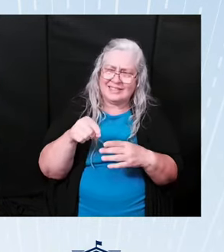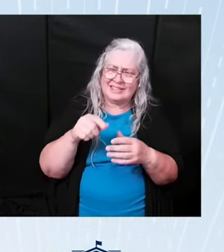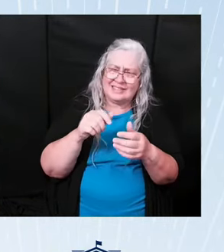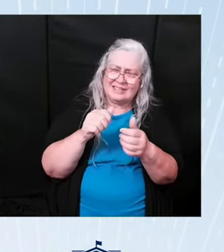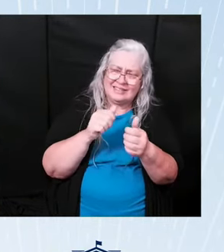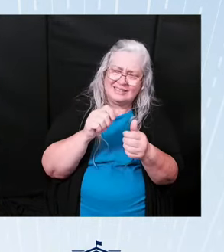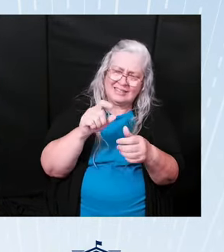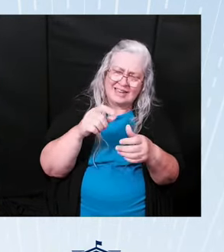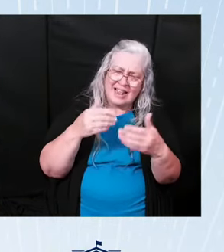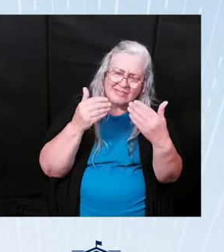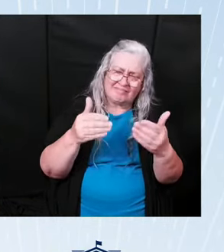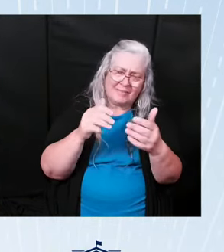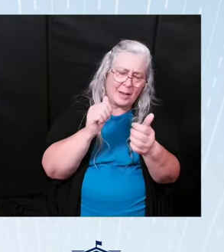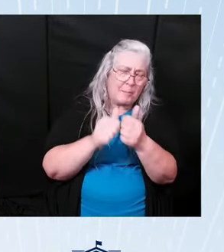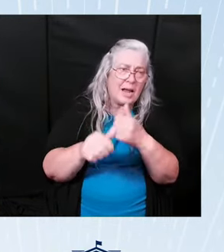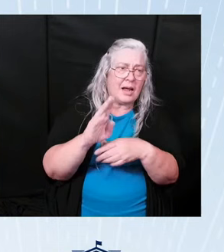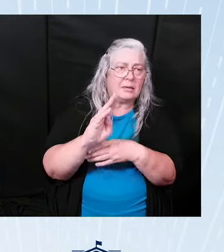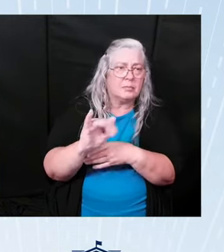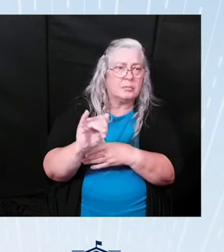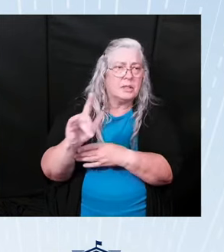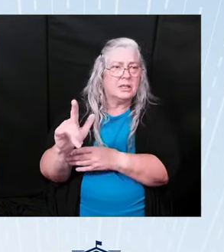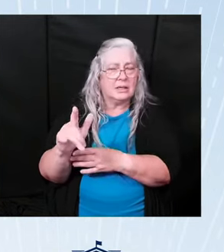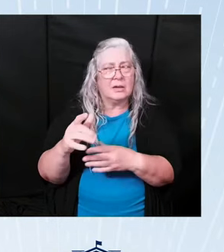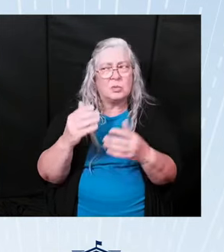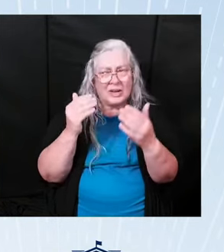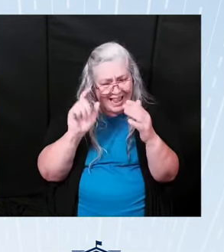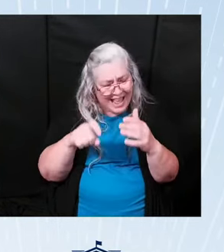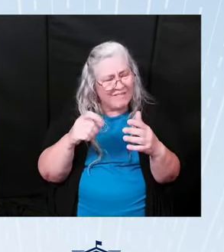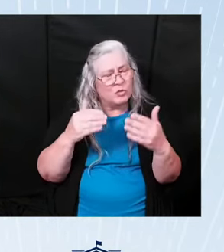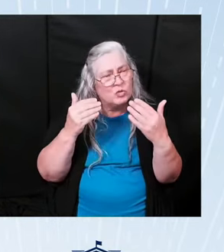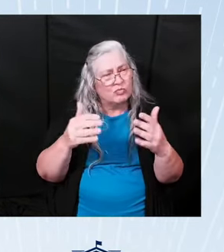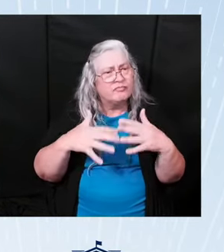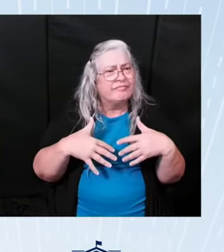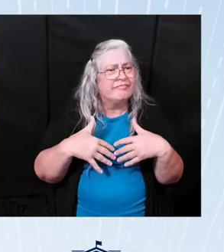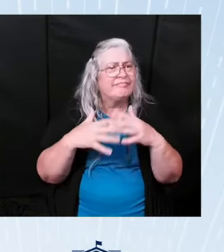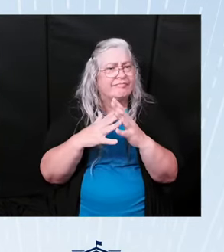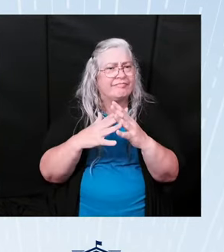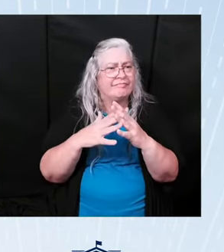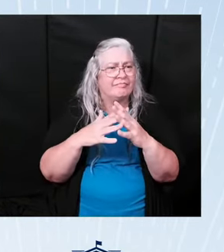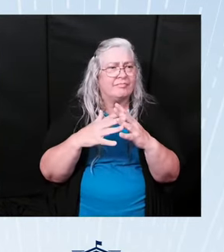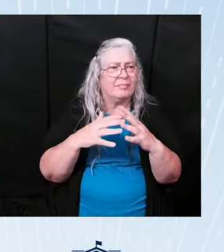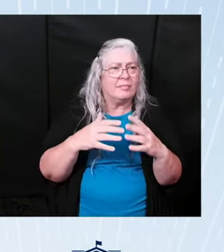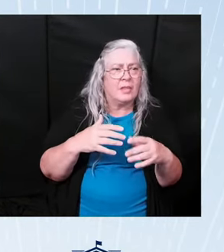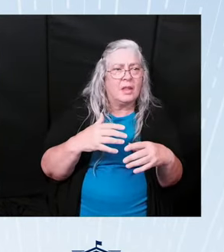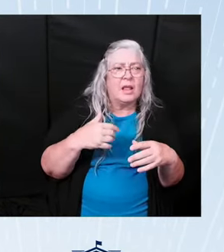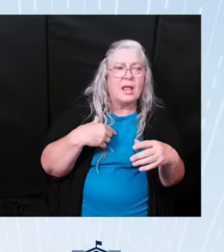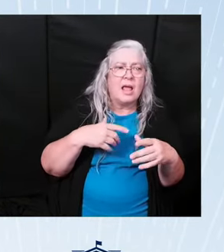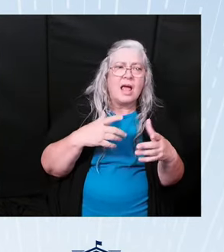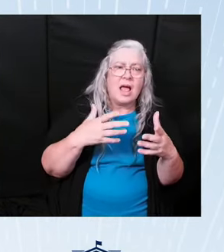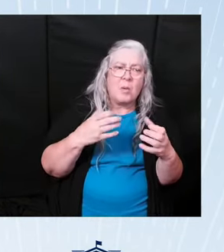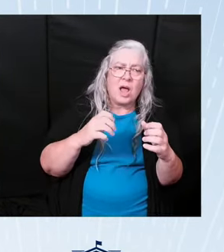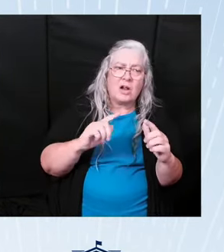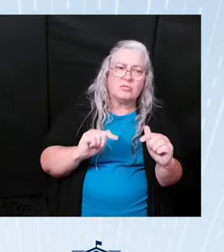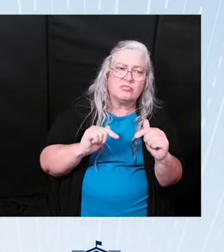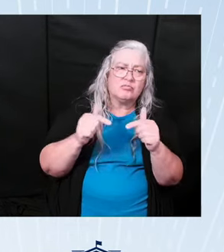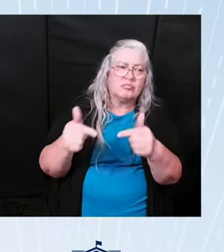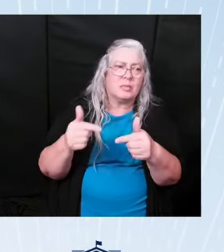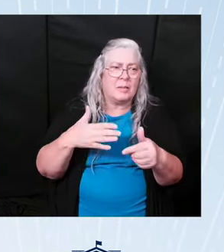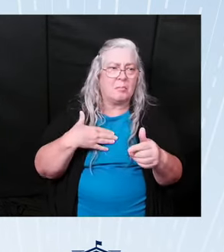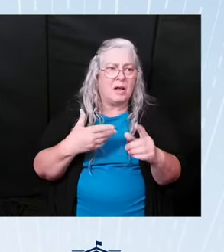knows quite a lot about building back in the face of extreme weather. He's my partner in